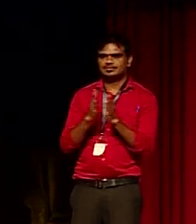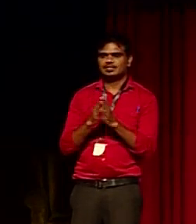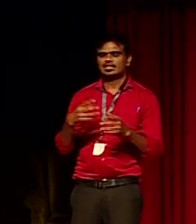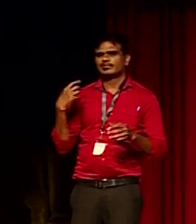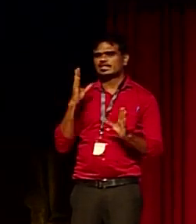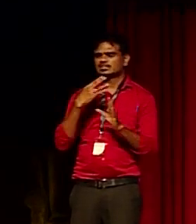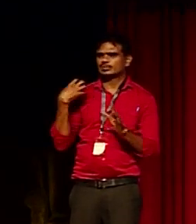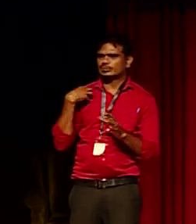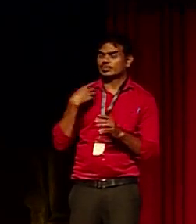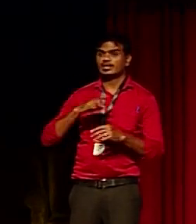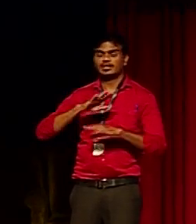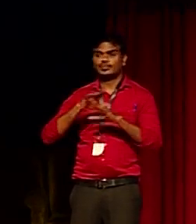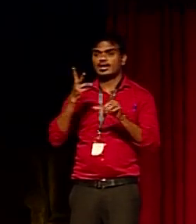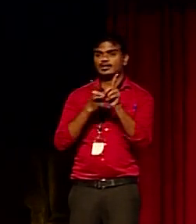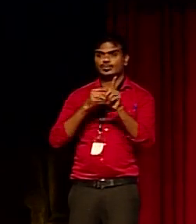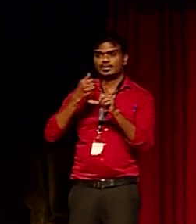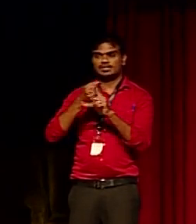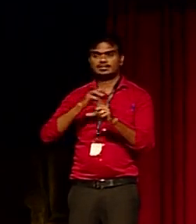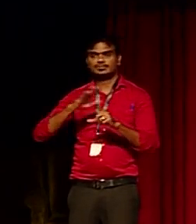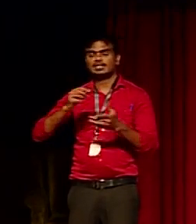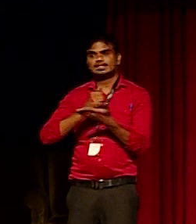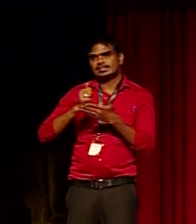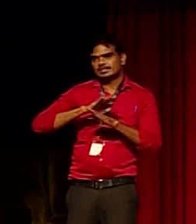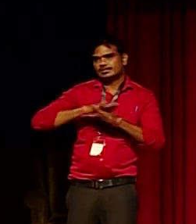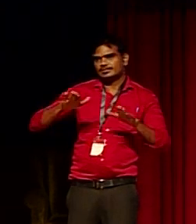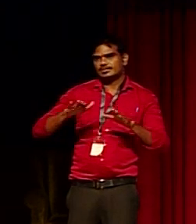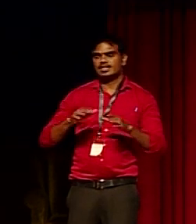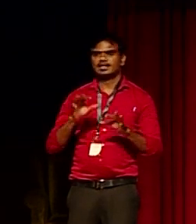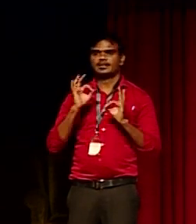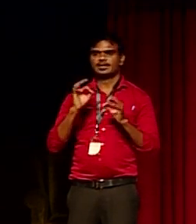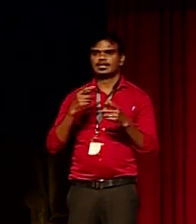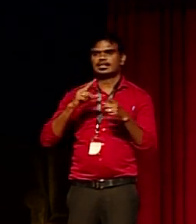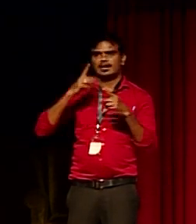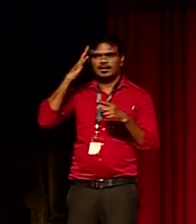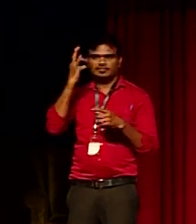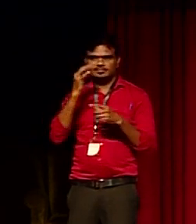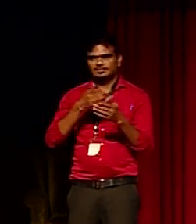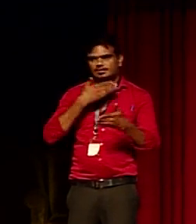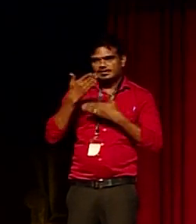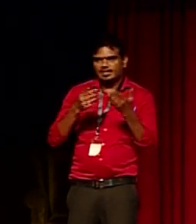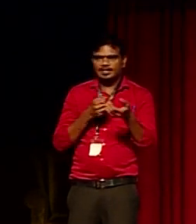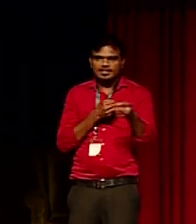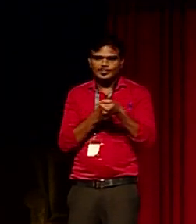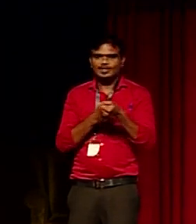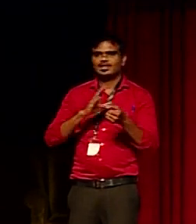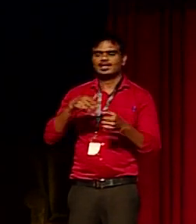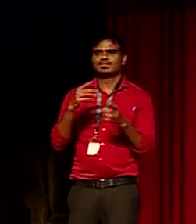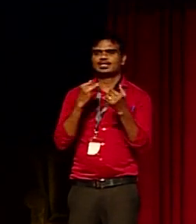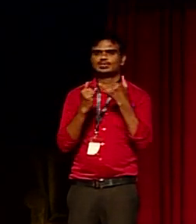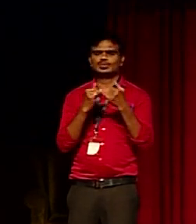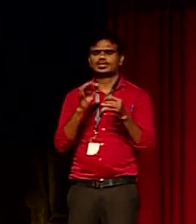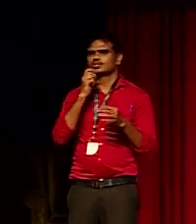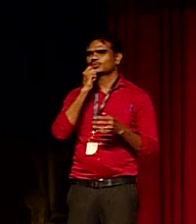but she came back after 2 years to be trained as a prosthetic technician. In fact, her story is